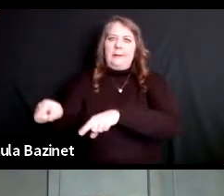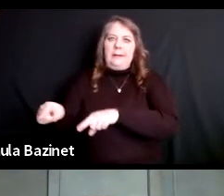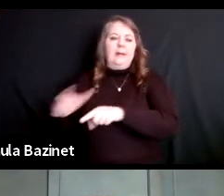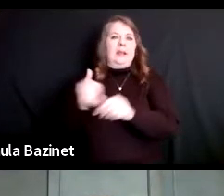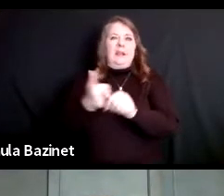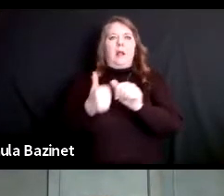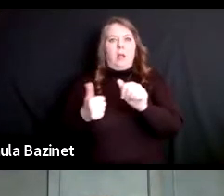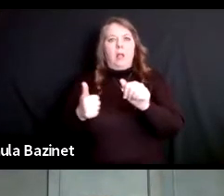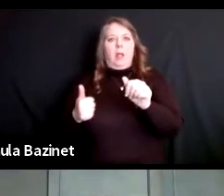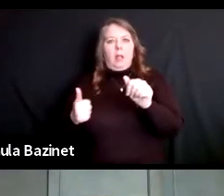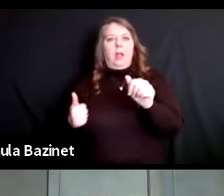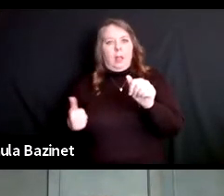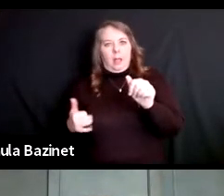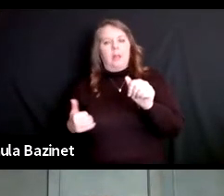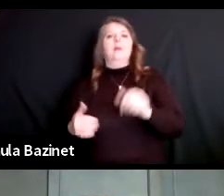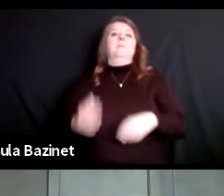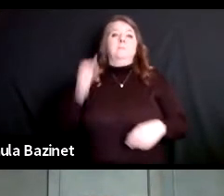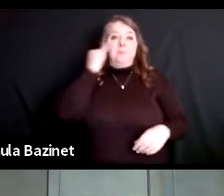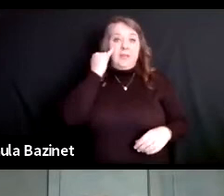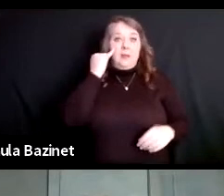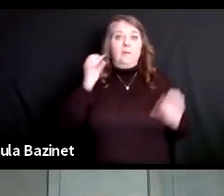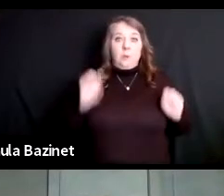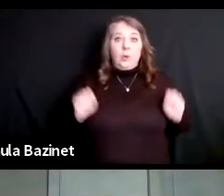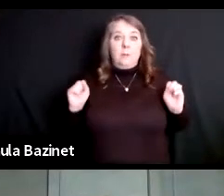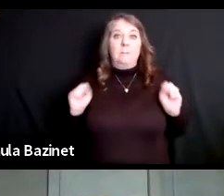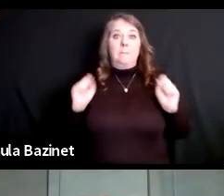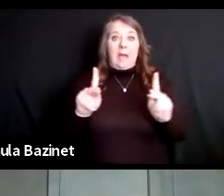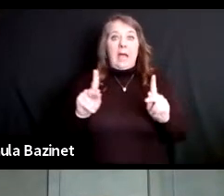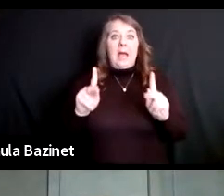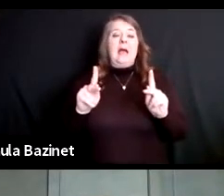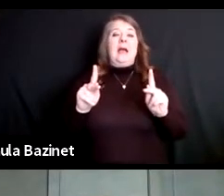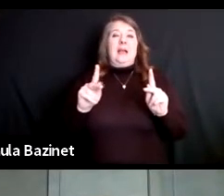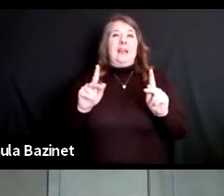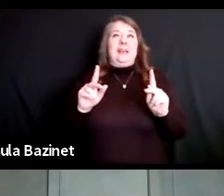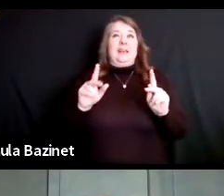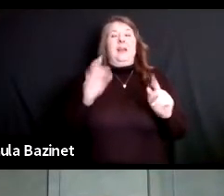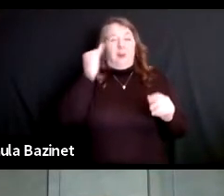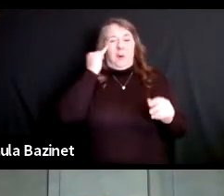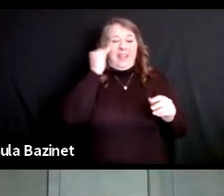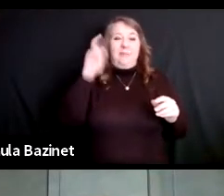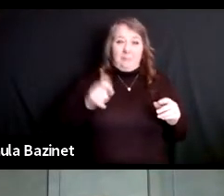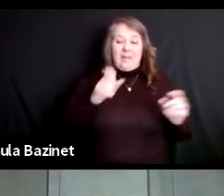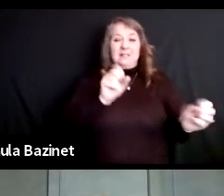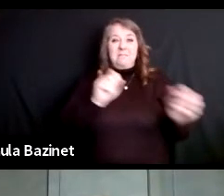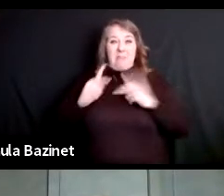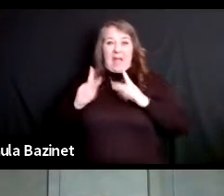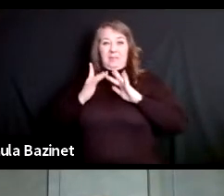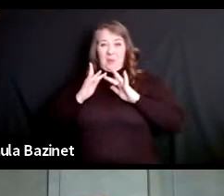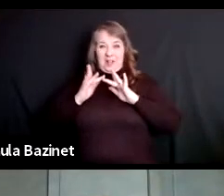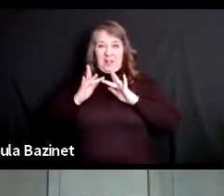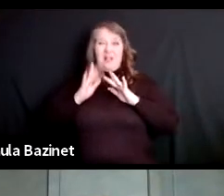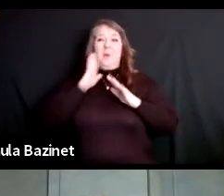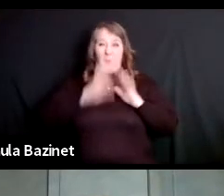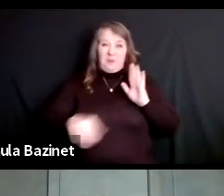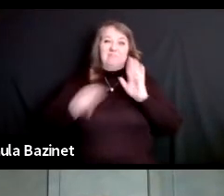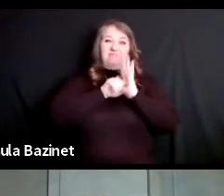falling behind. So to return to remote instruction would be detrimental. Thank you.